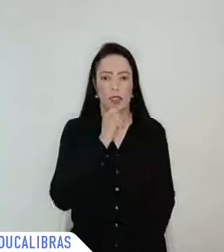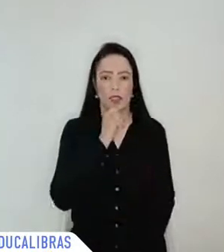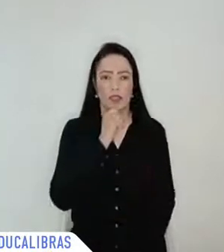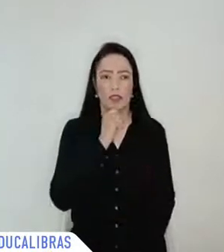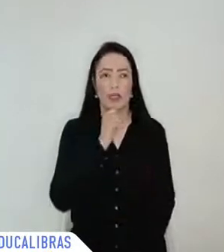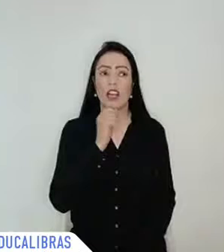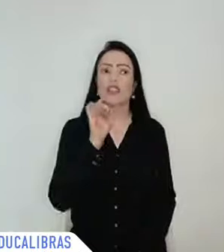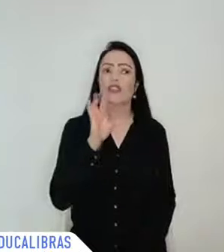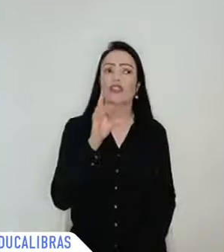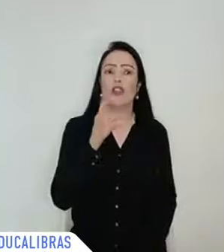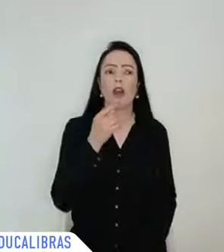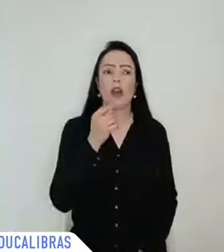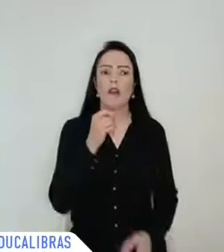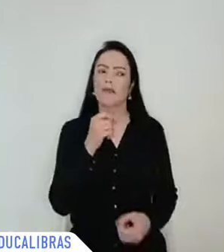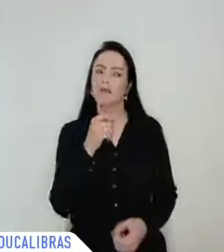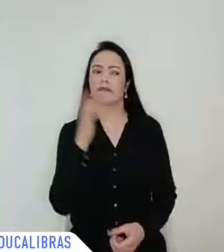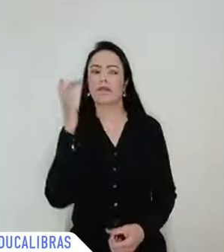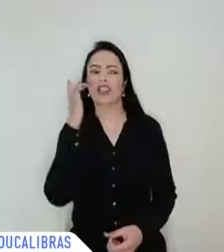Brazil,